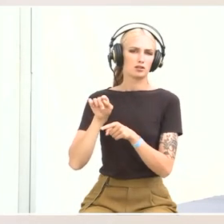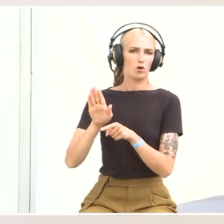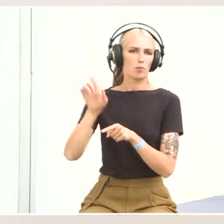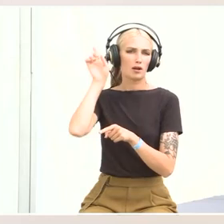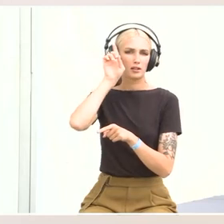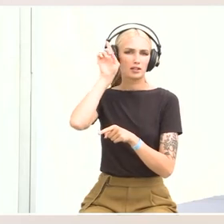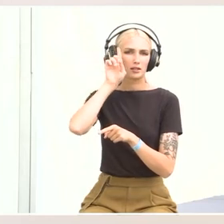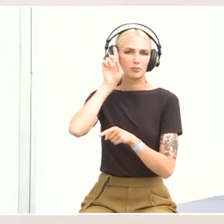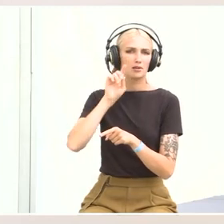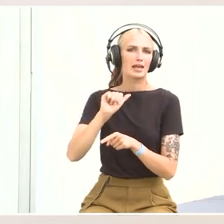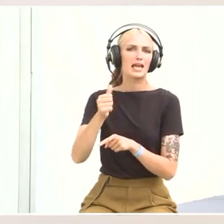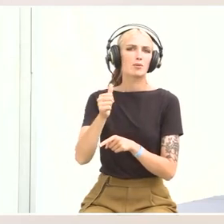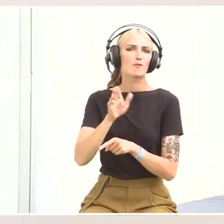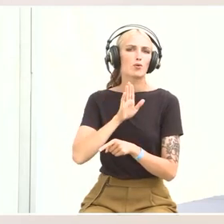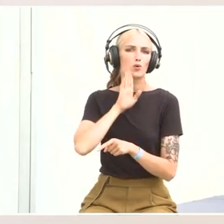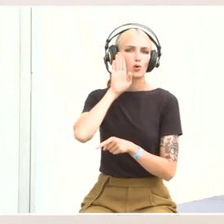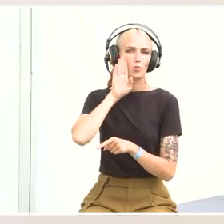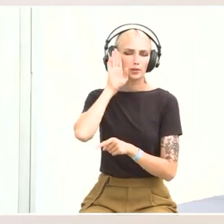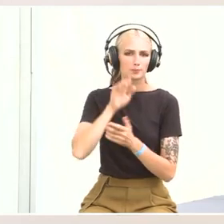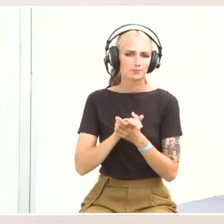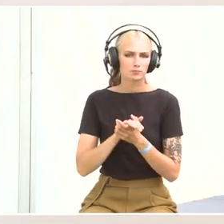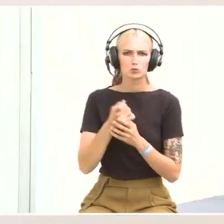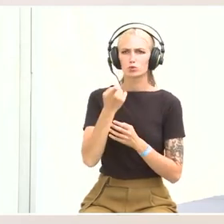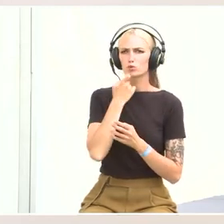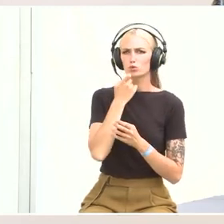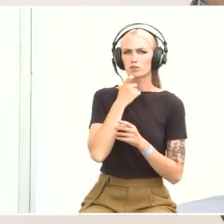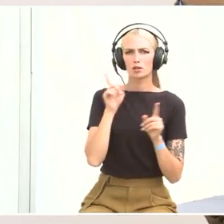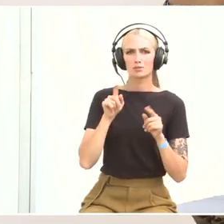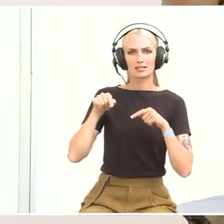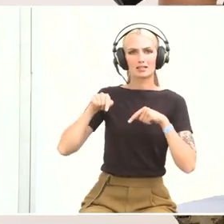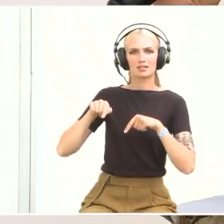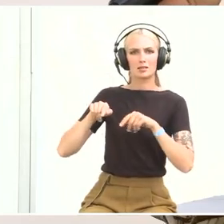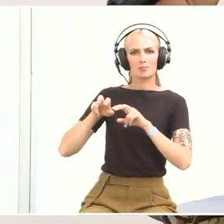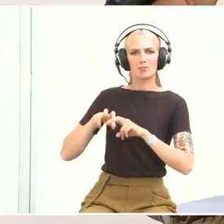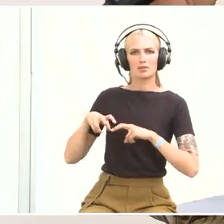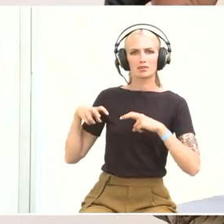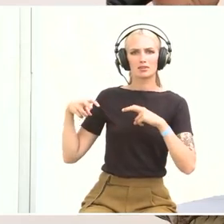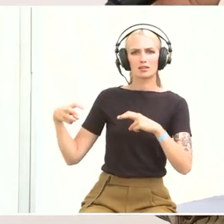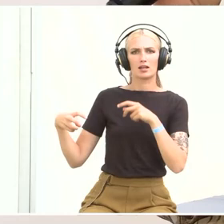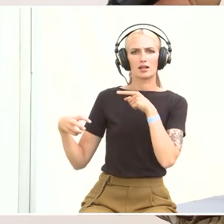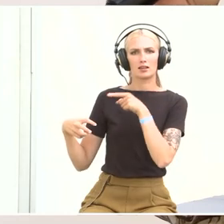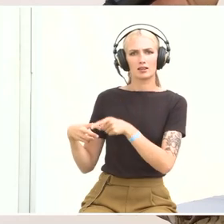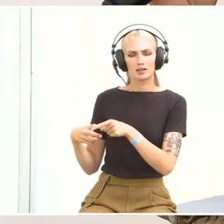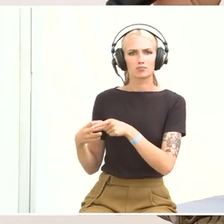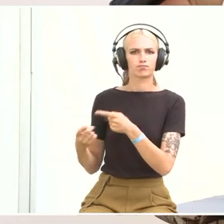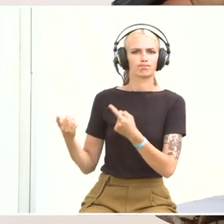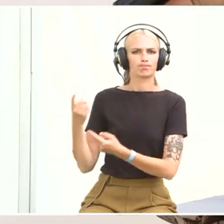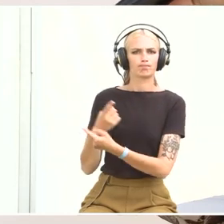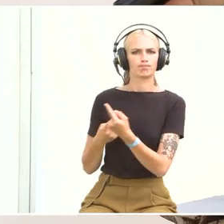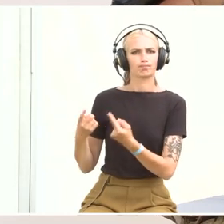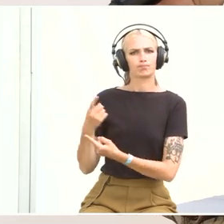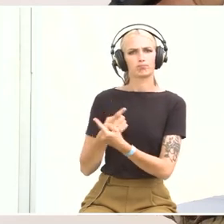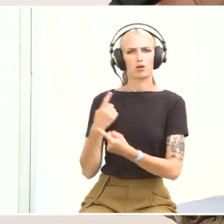what's interesting about this panel is not only the speakers and what they will say, but it's a